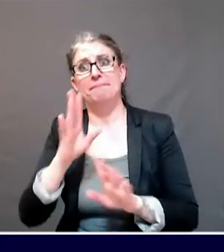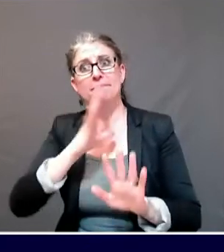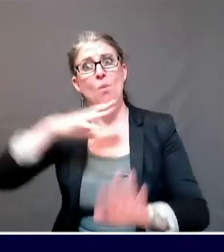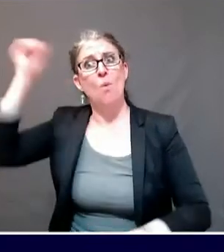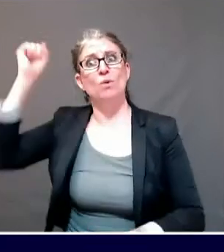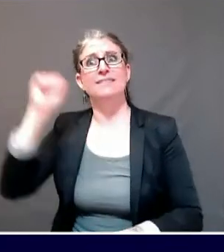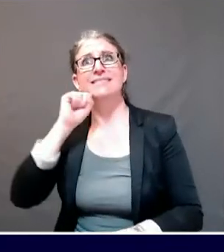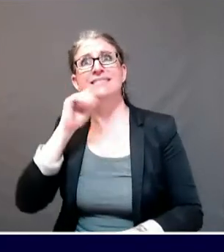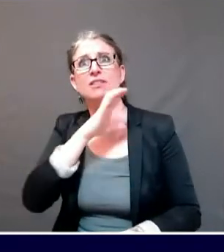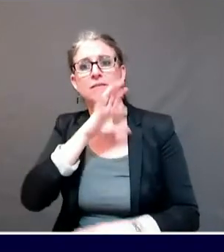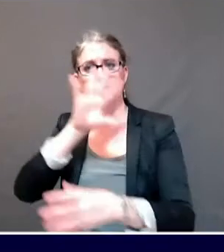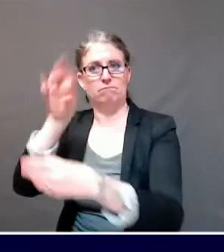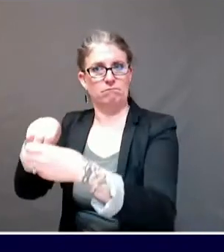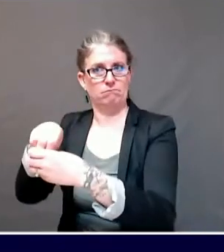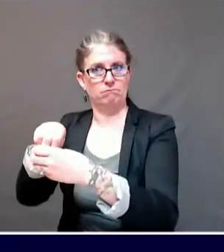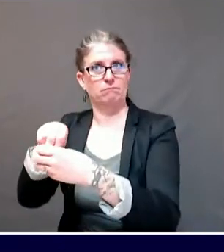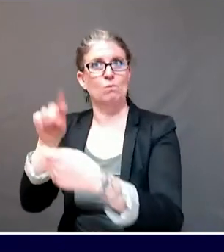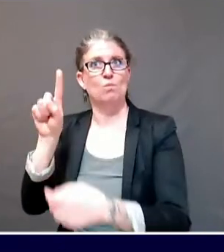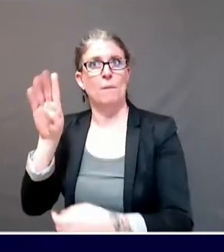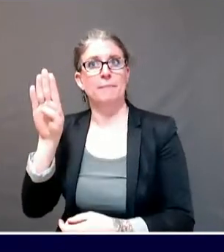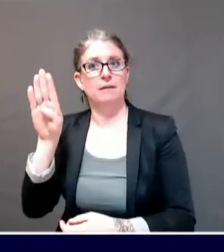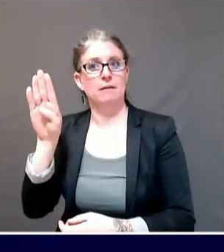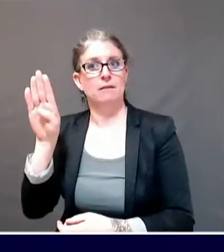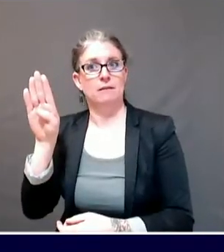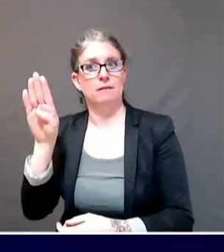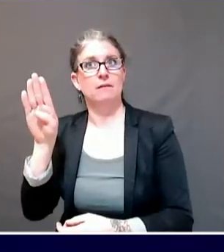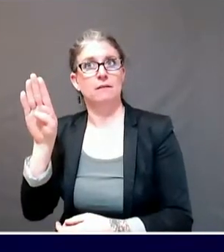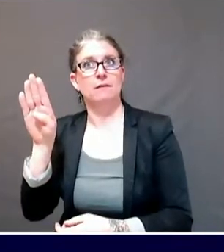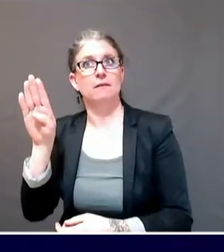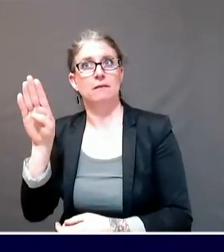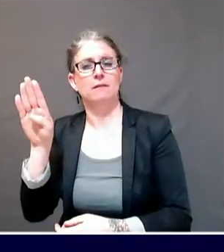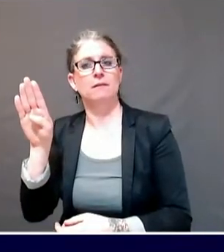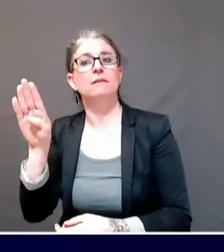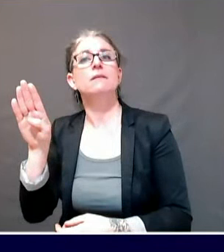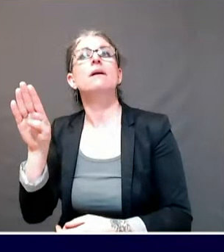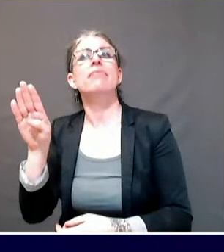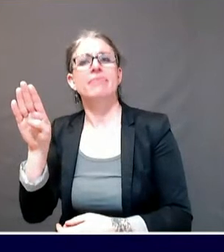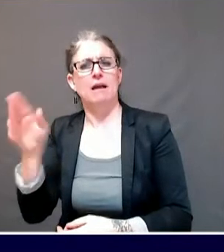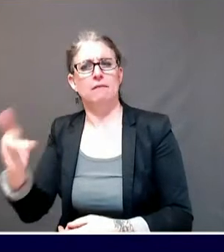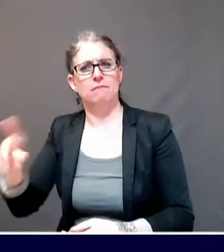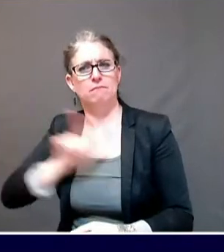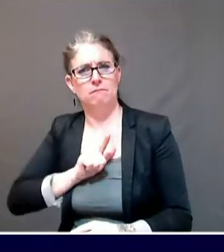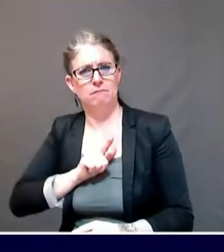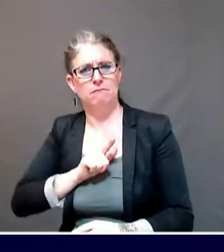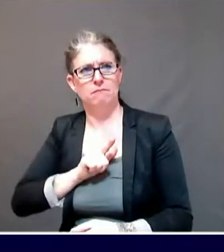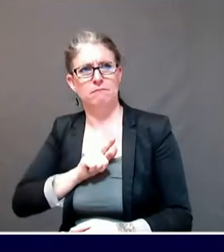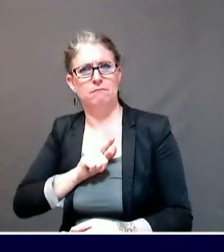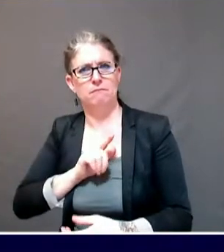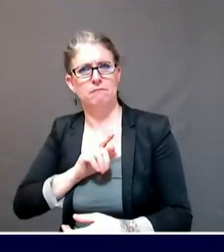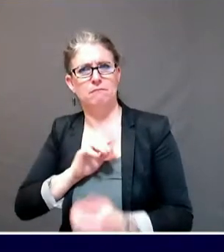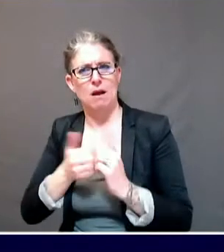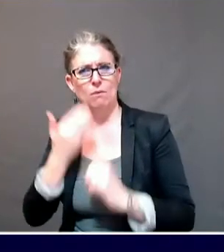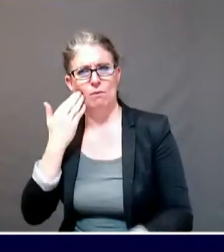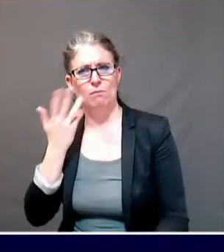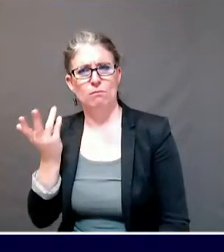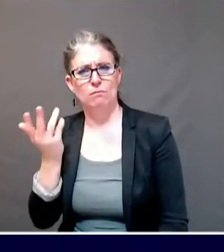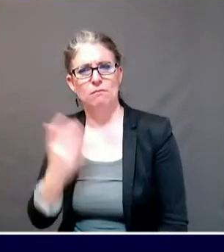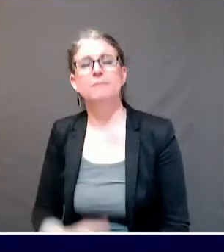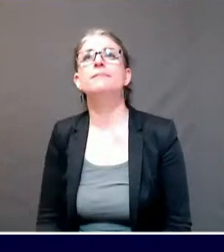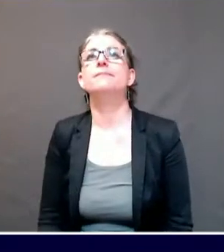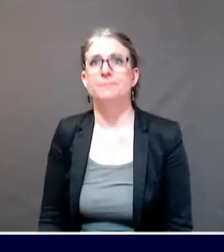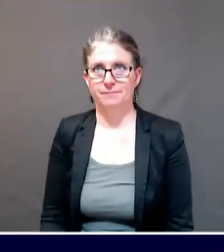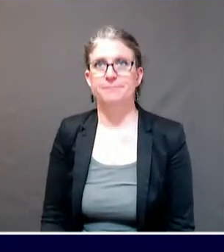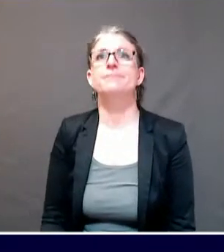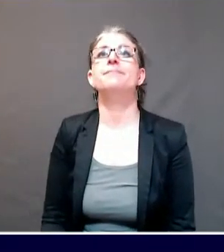when the vaccine is available for them? So older Mainers who are considered to be part